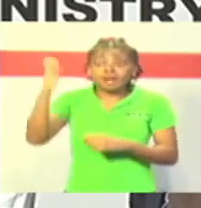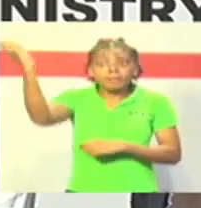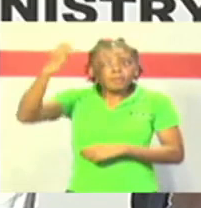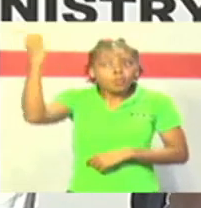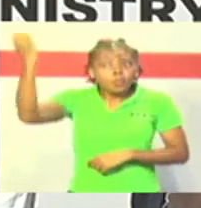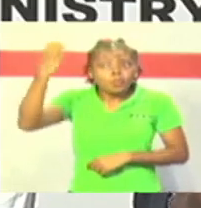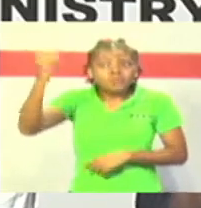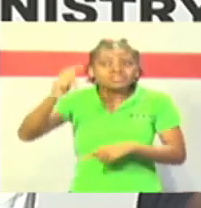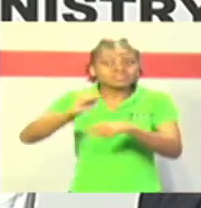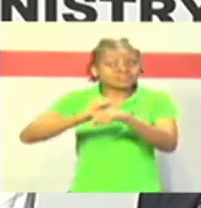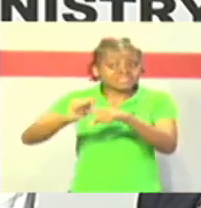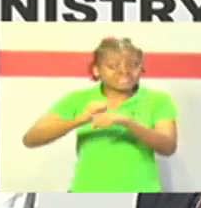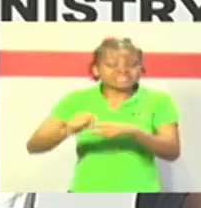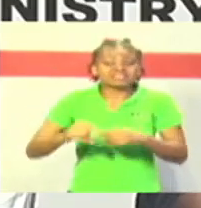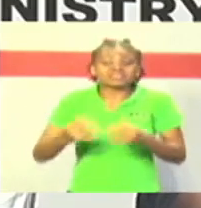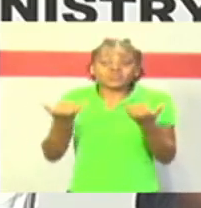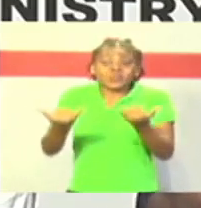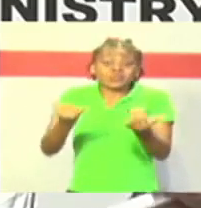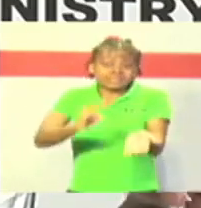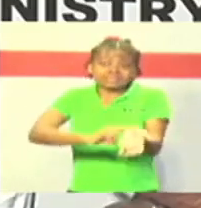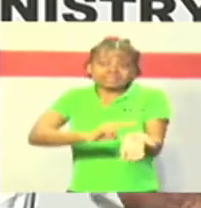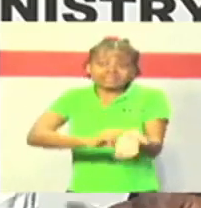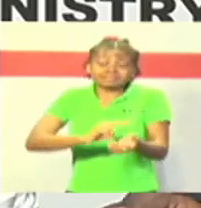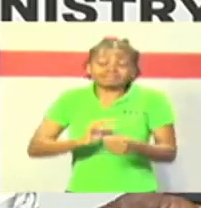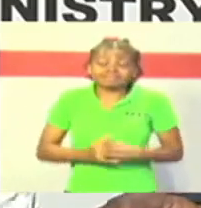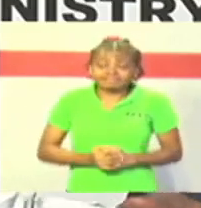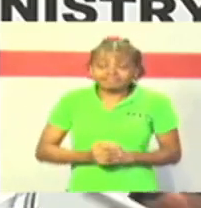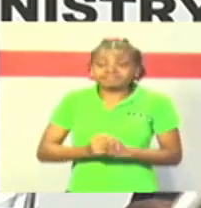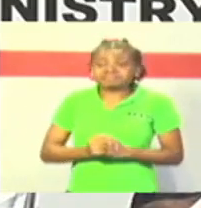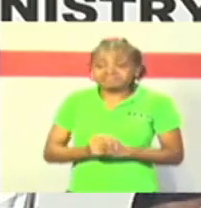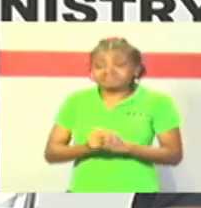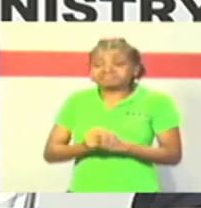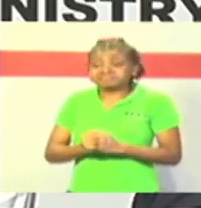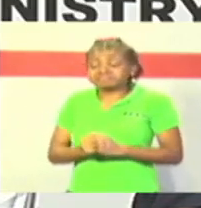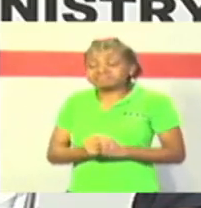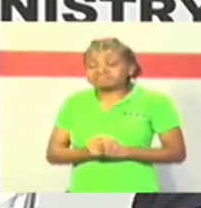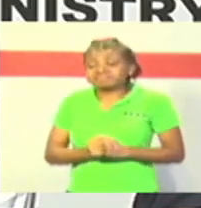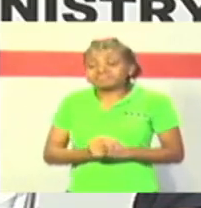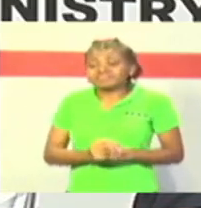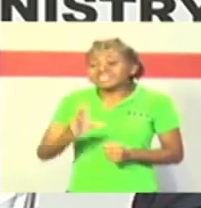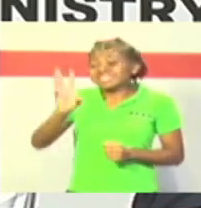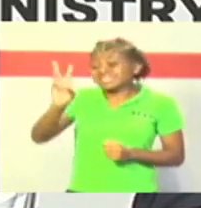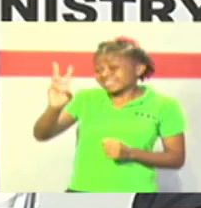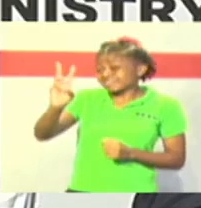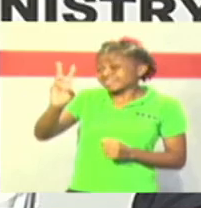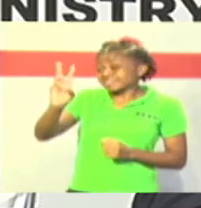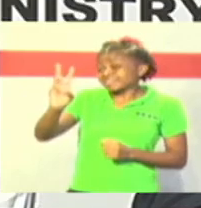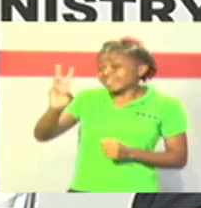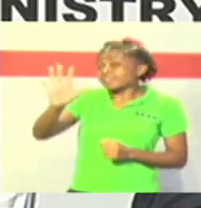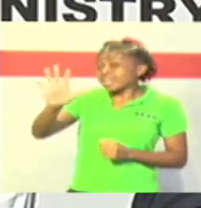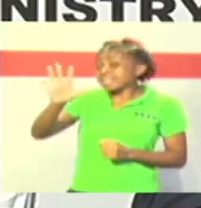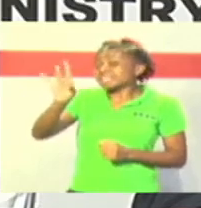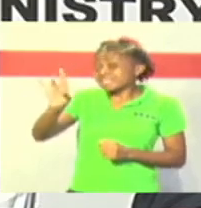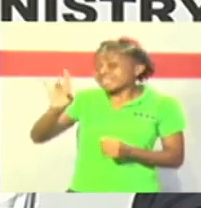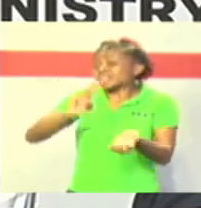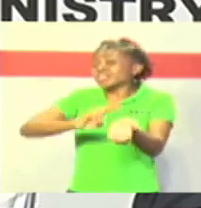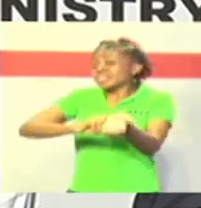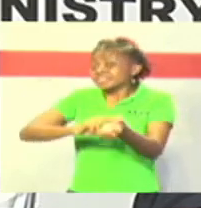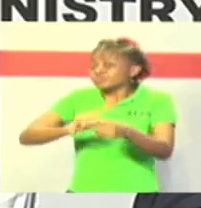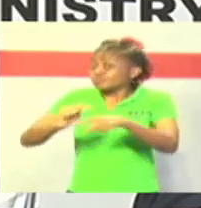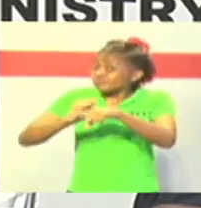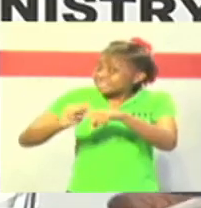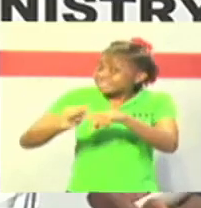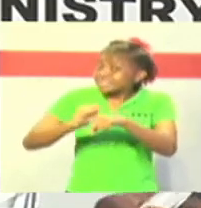nurses. We've engaged them in these refresher courses of 658 nurses.